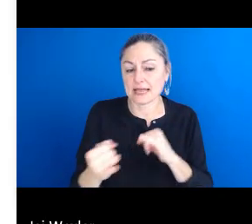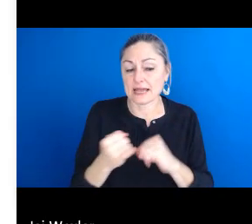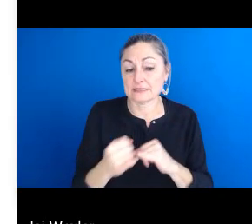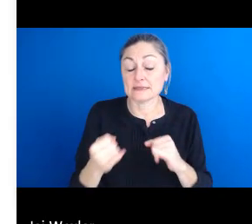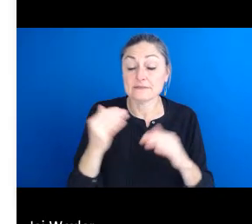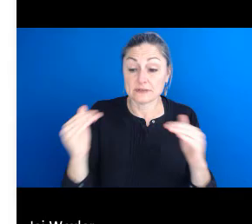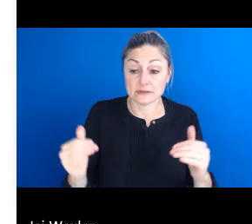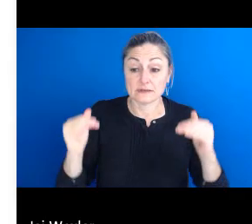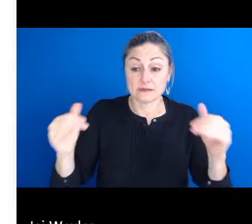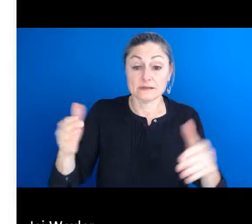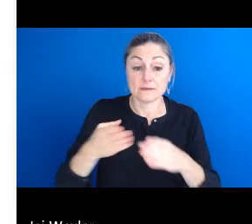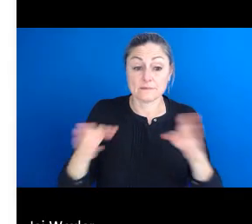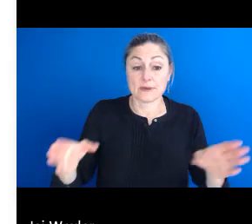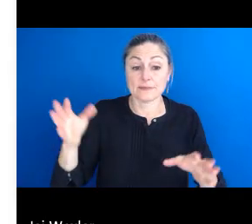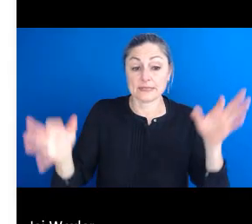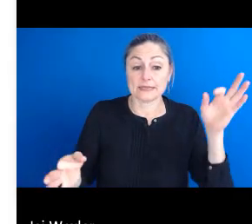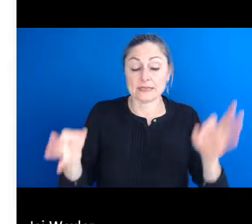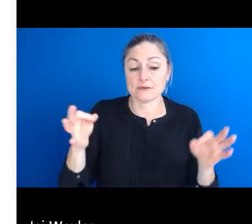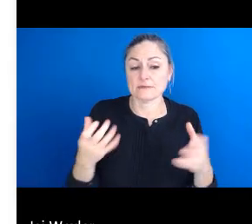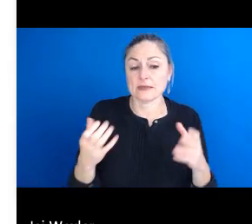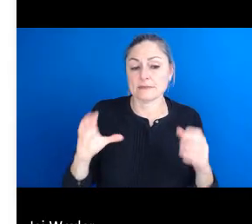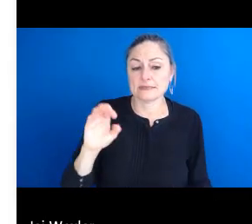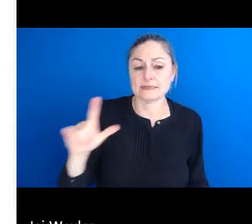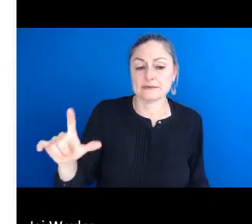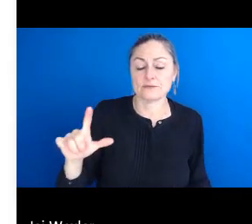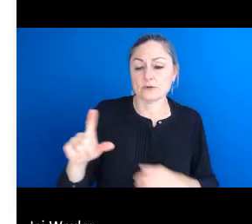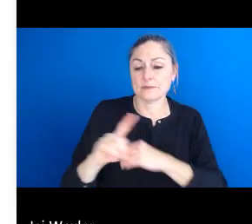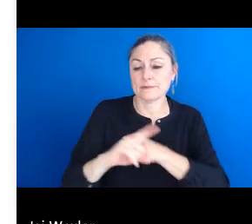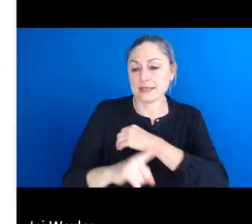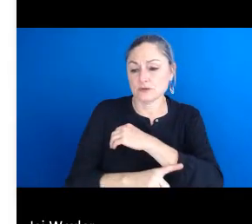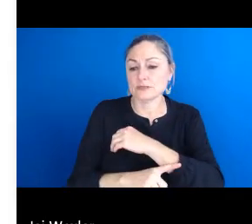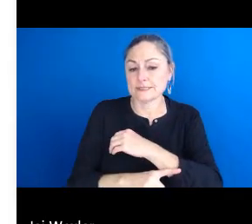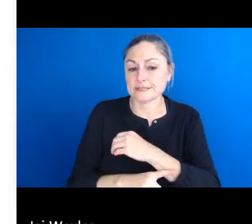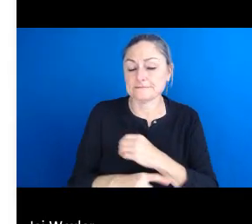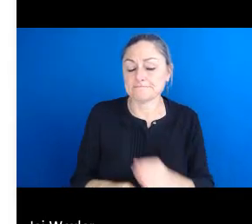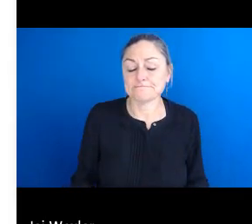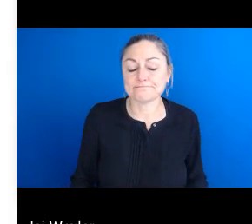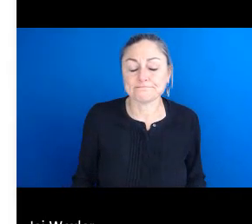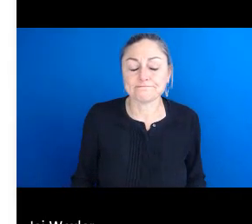hearing, there may be a civil penalty that's assessed as a violation of our state law.